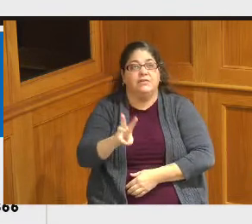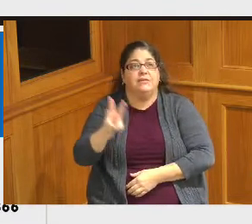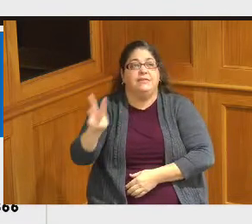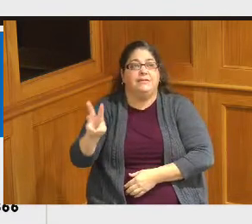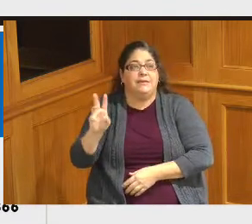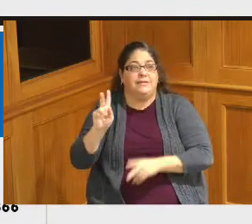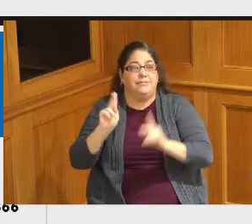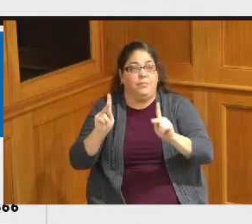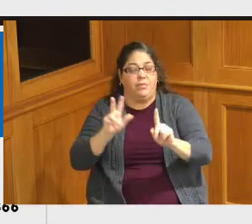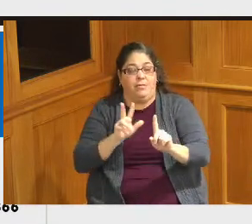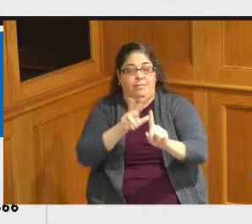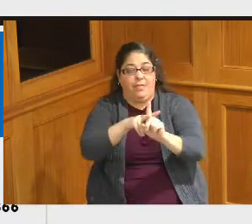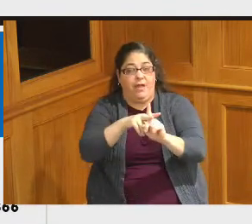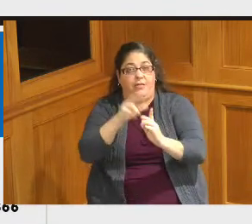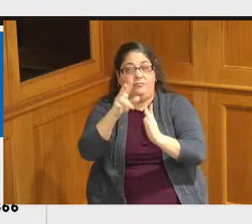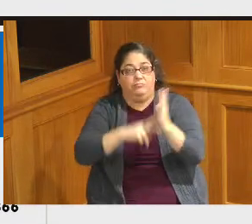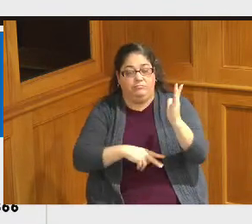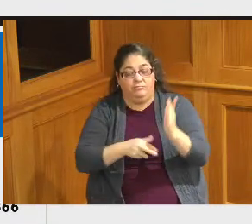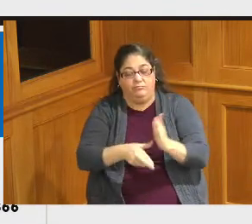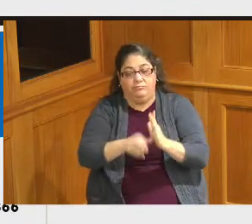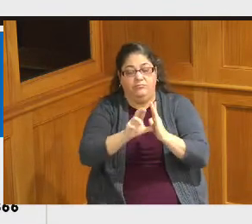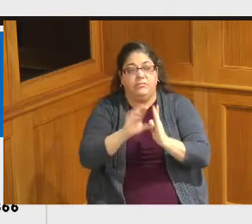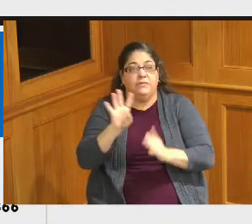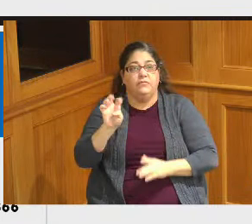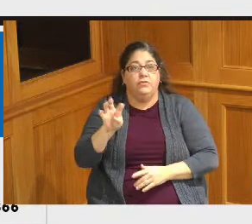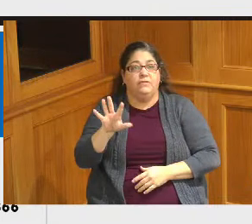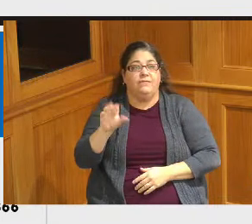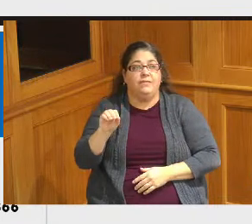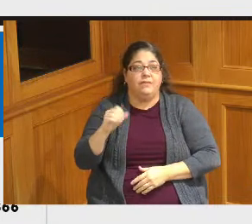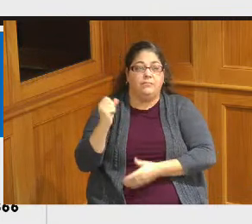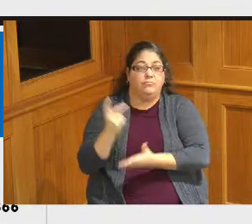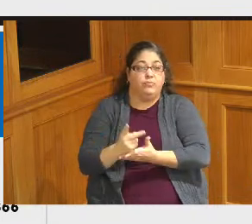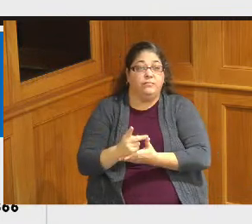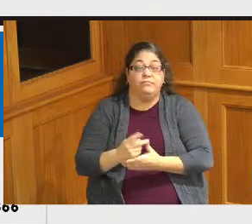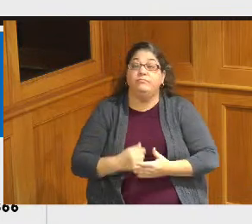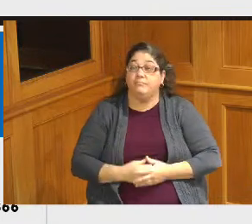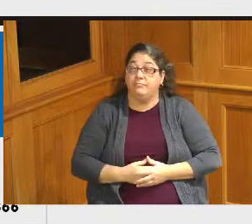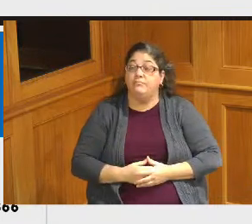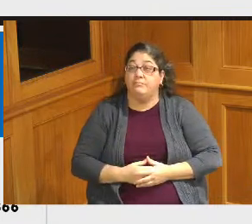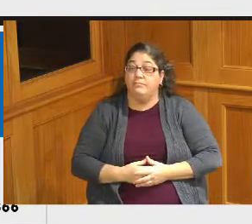866 applications reviewed, 450 approved, and